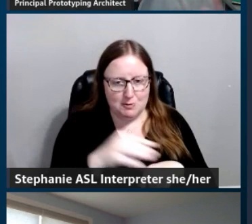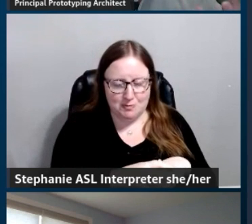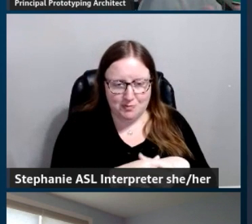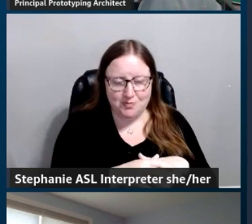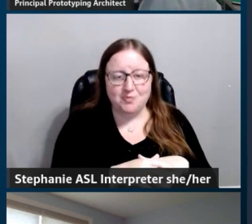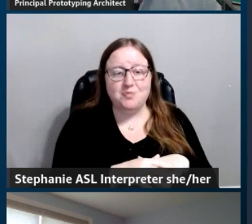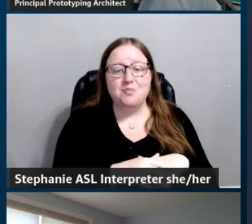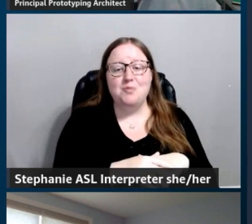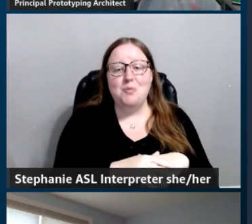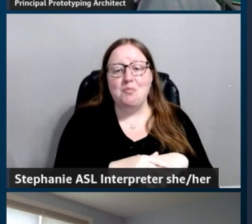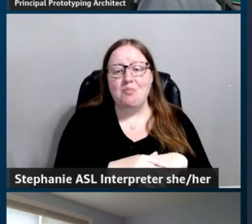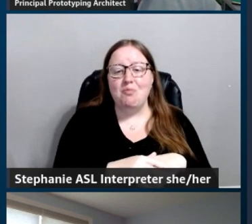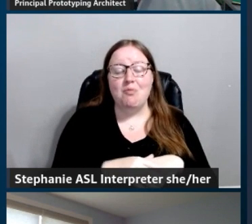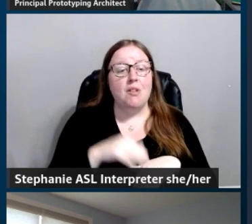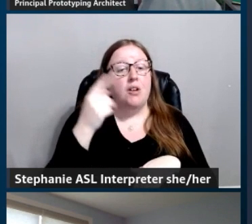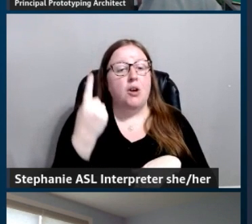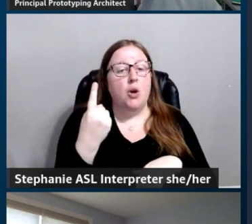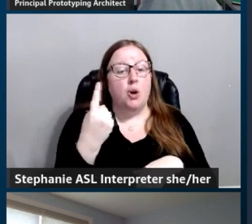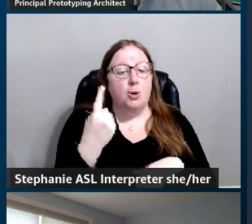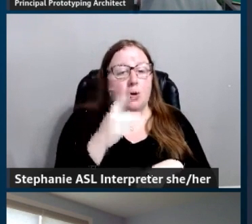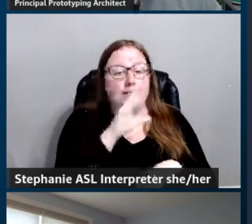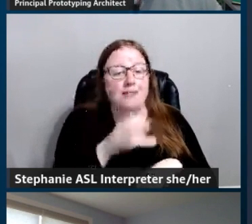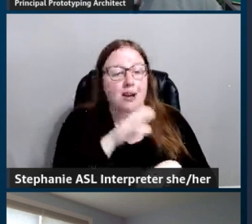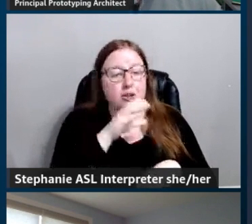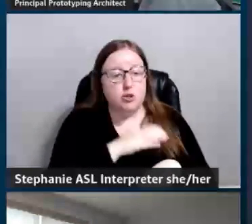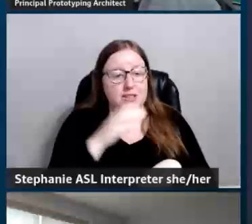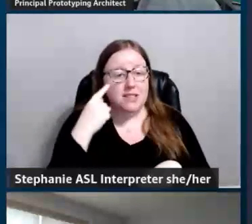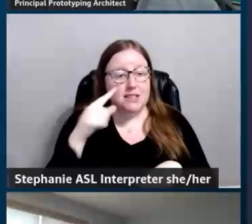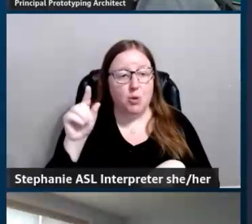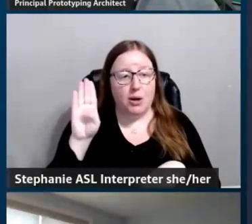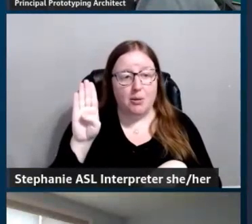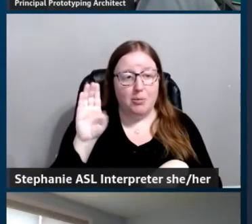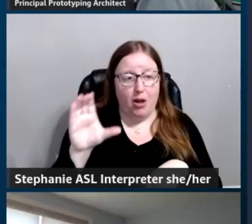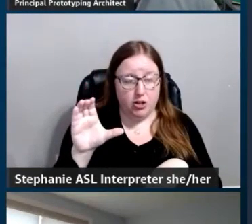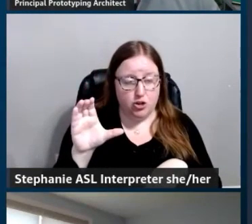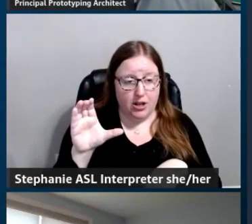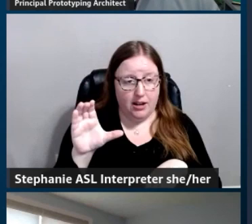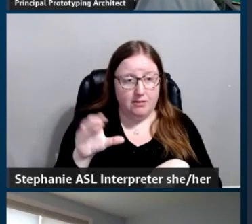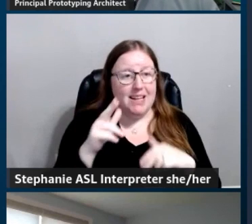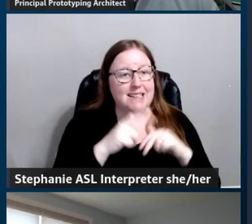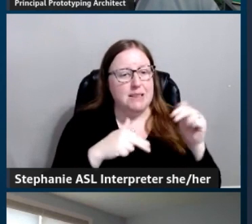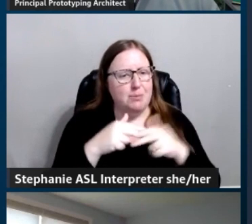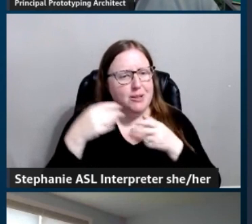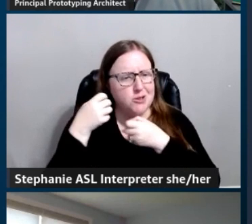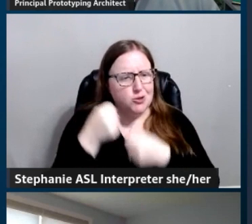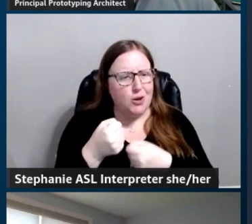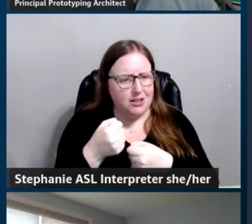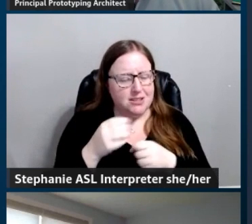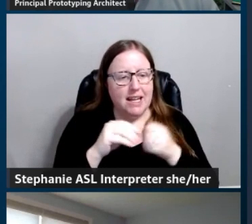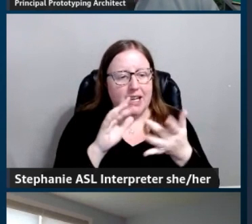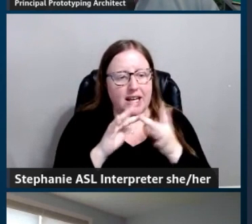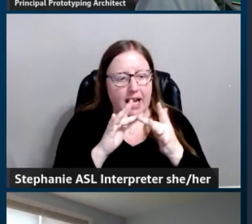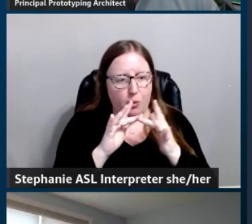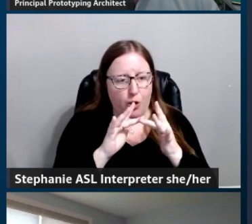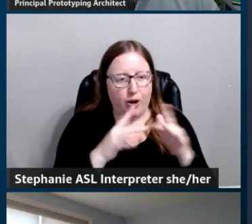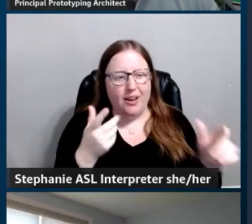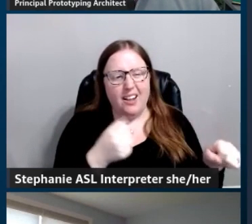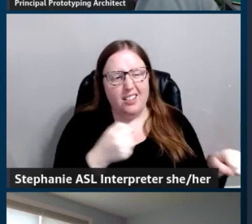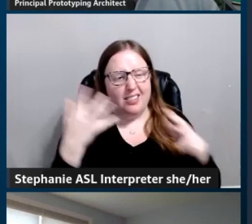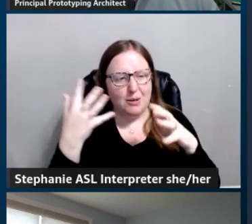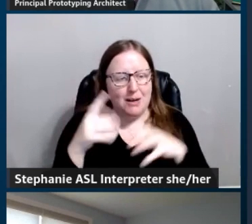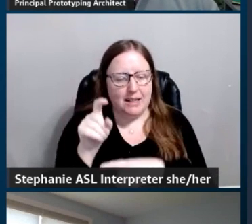One of the tenets or the characteristics of a blockchain is that it builds trust in a network and eliminates the